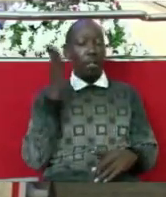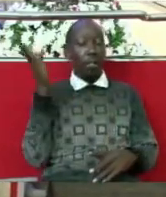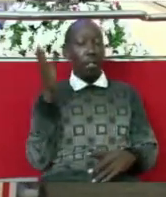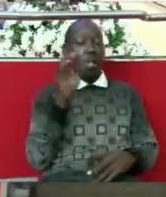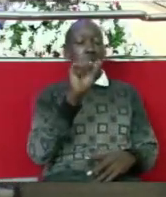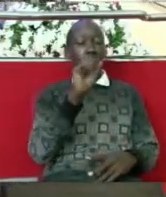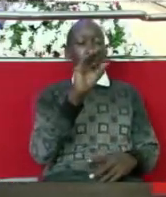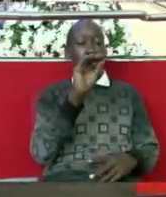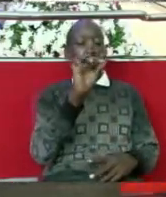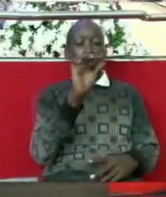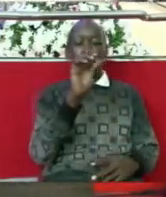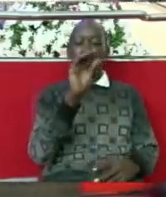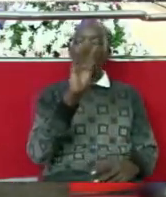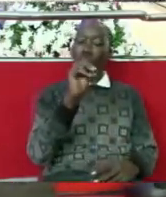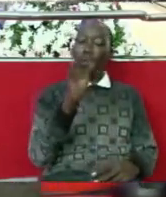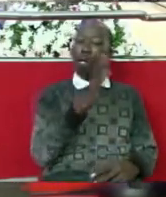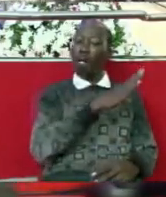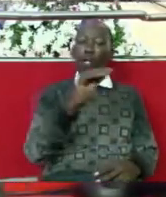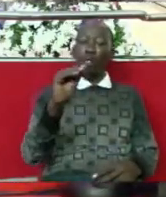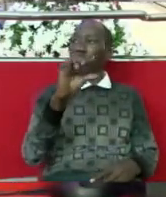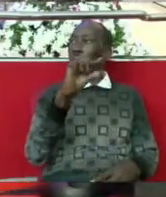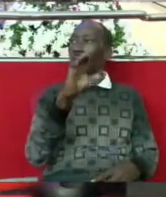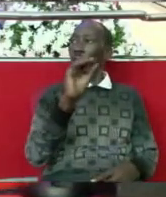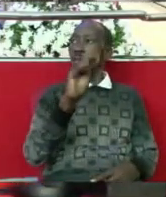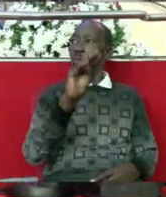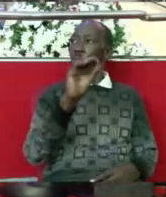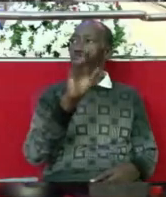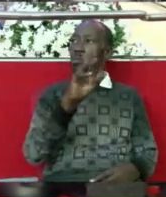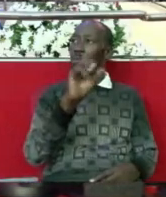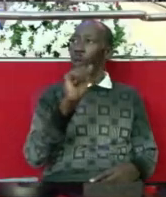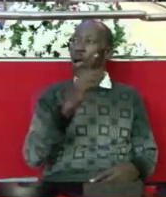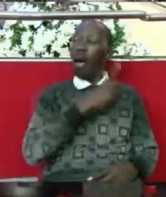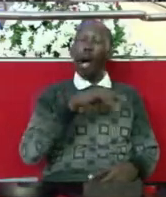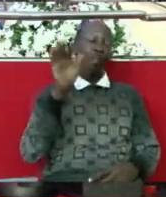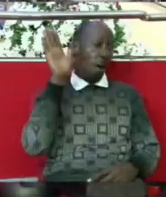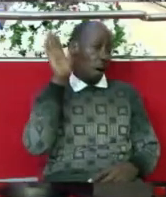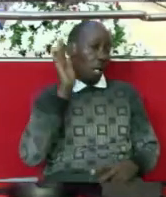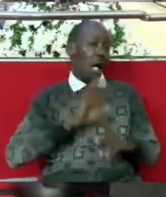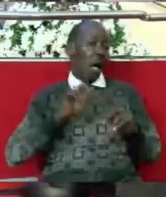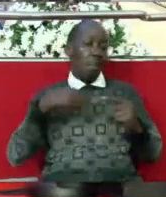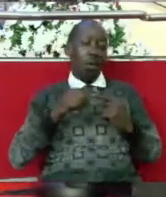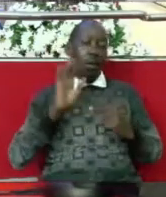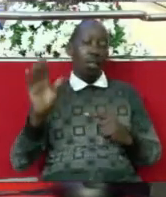going to this place called Sodom and Gomorrah. Because I've heard about their sin.